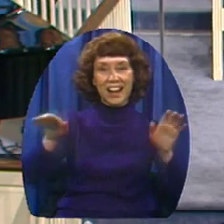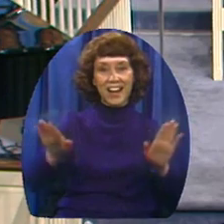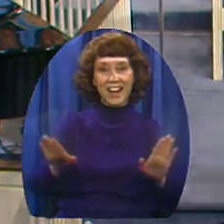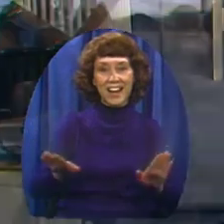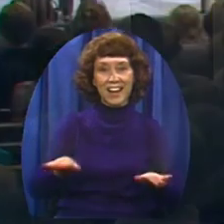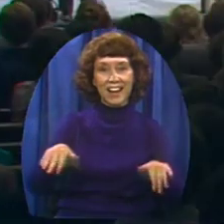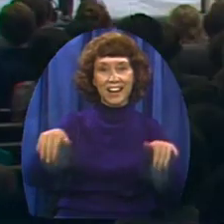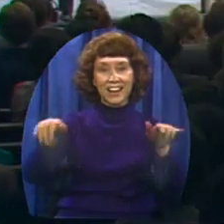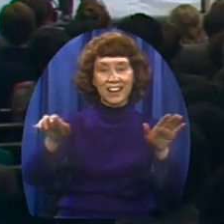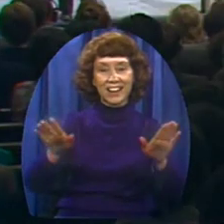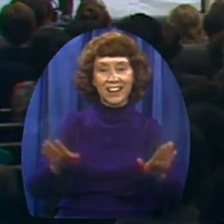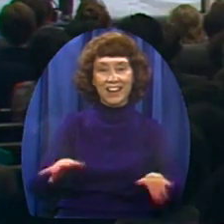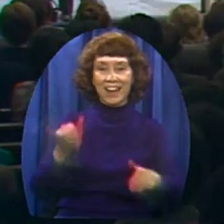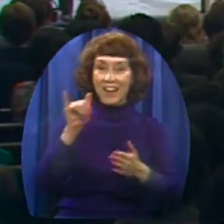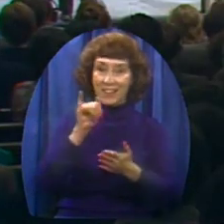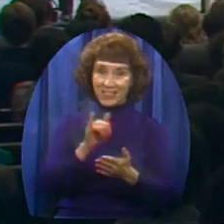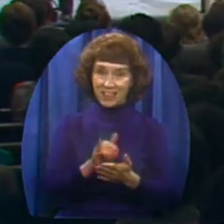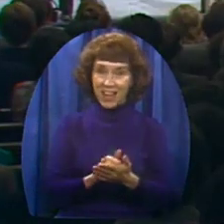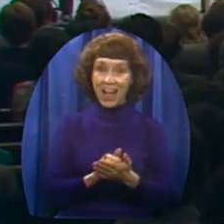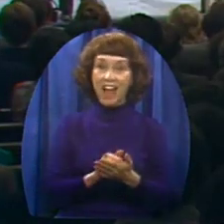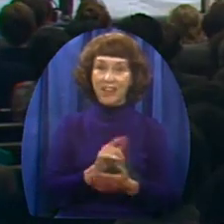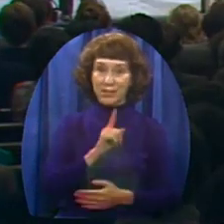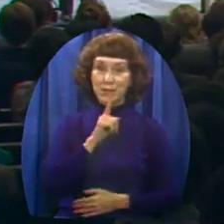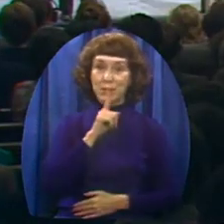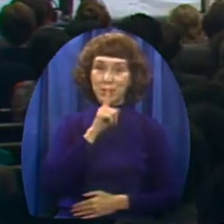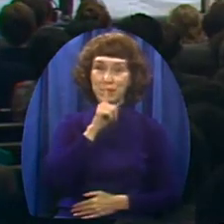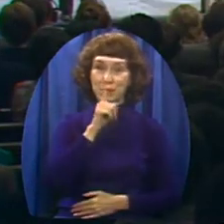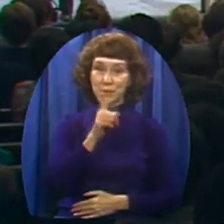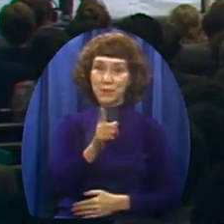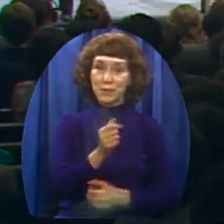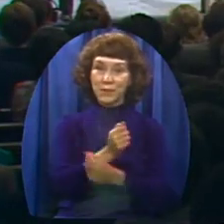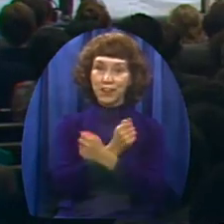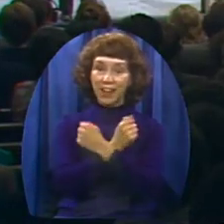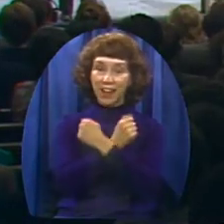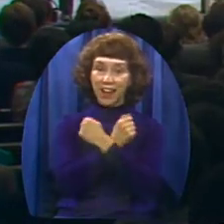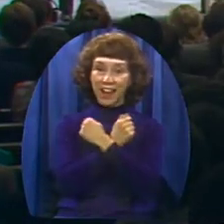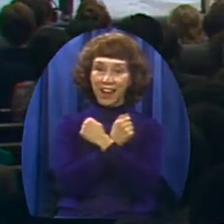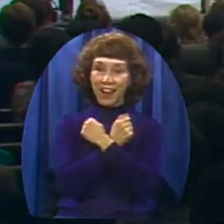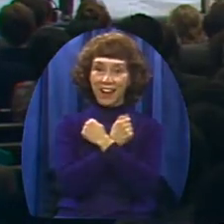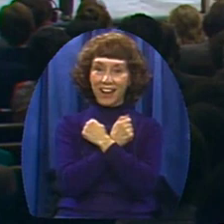If that isn't love